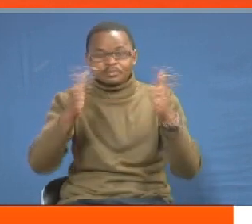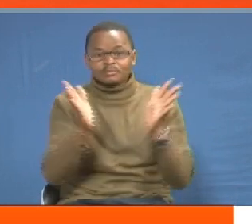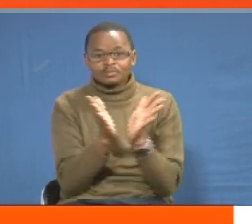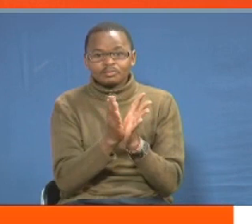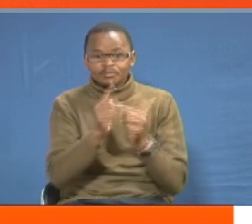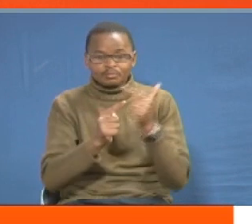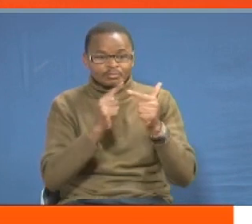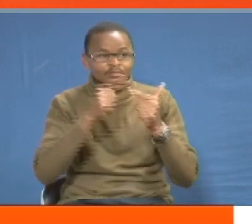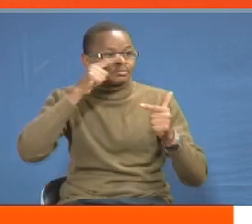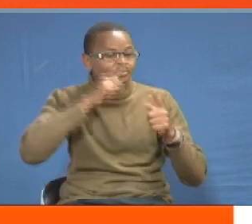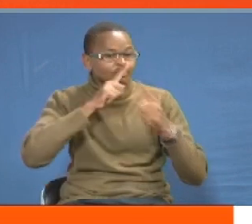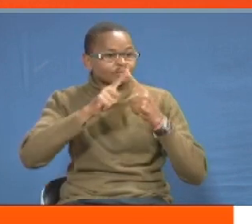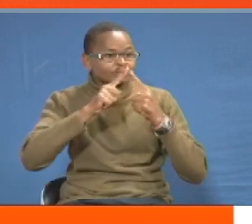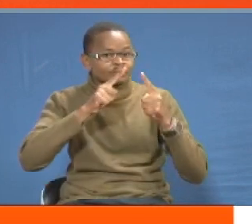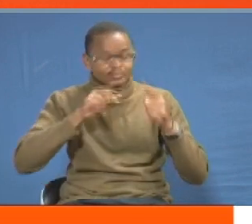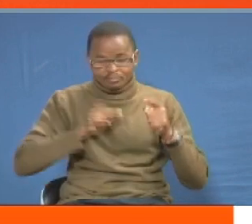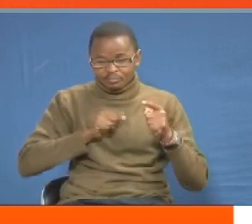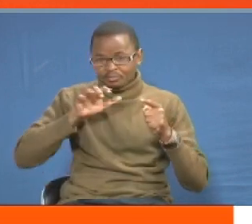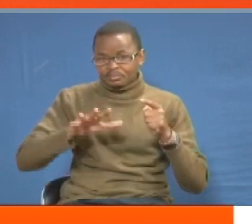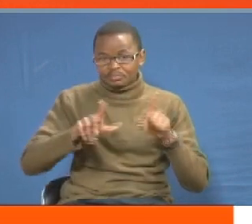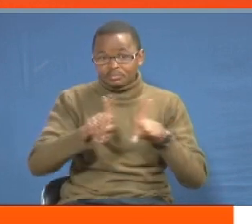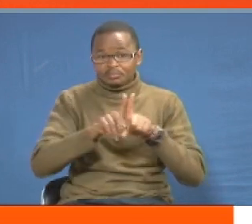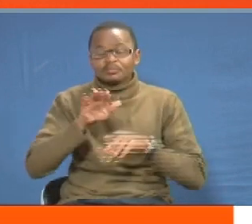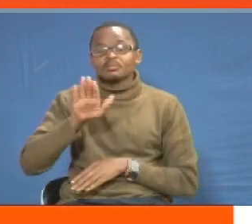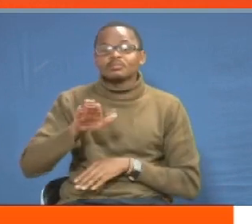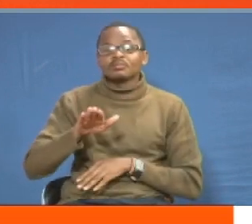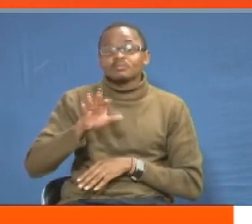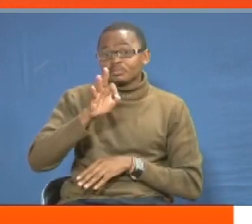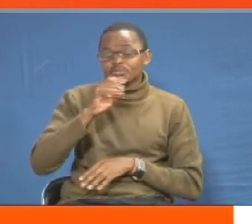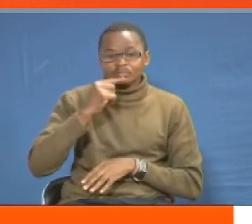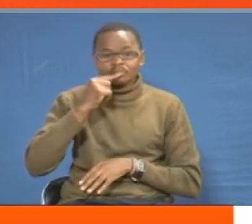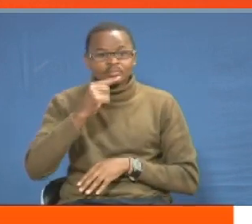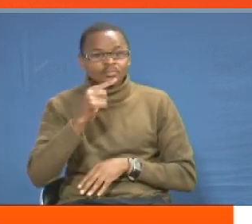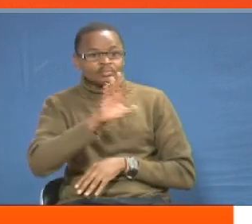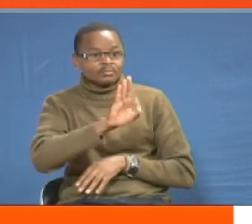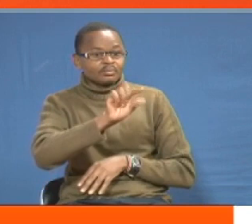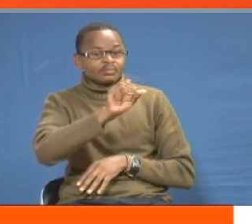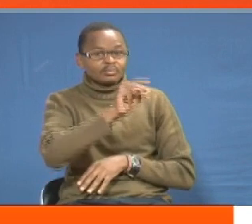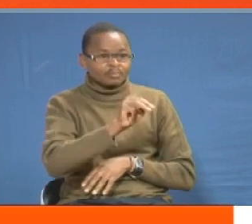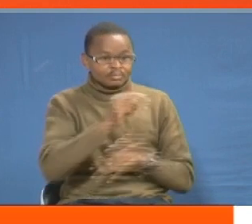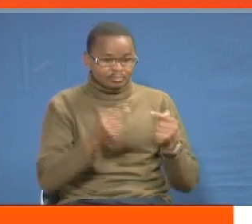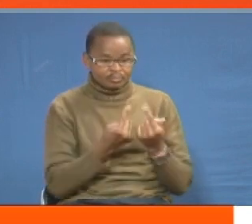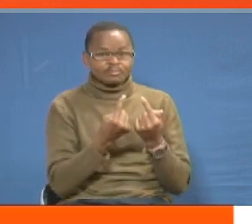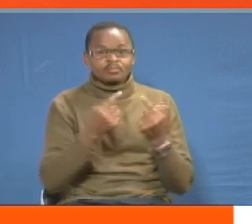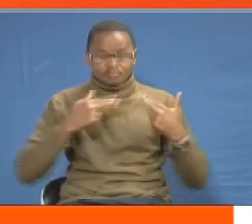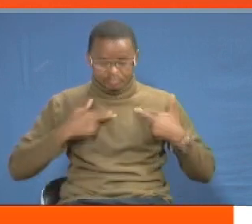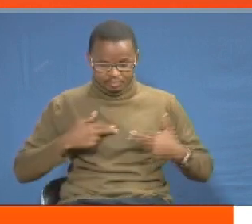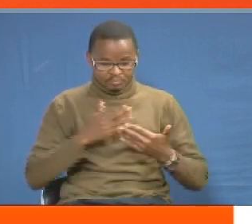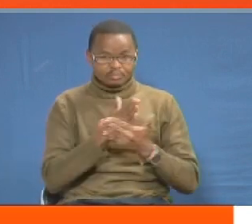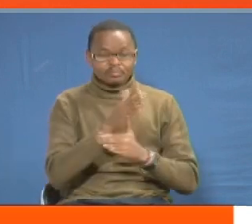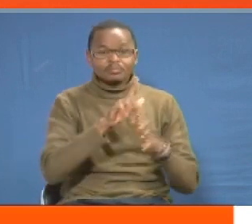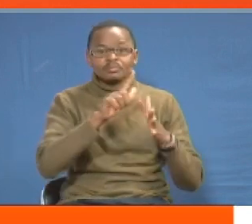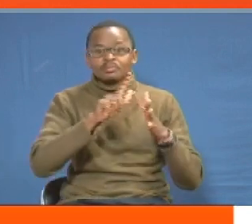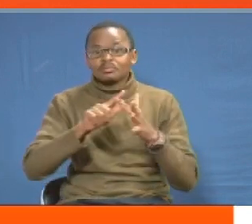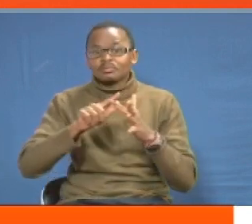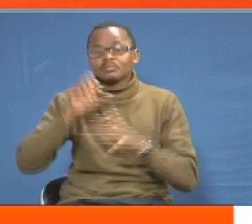community. And when we talk of community, we are talking of girls and the women. If we are saying FGM is a violation of human